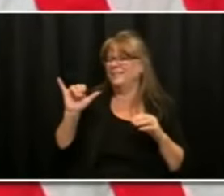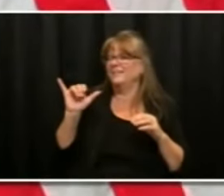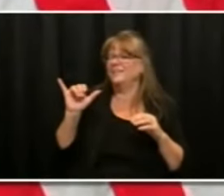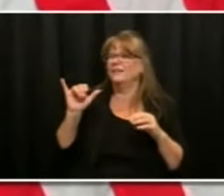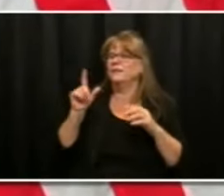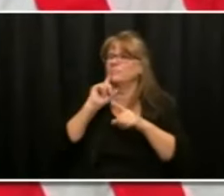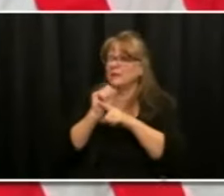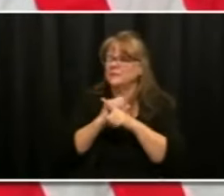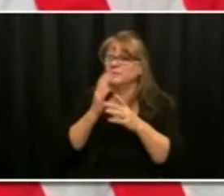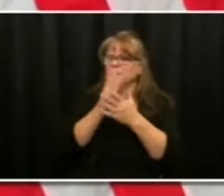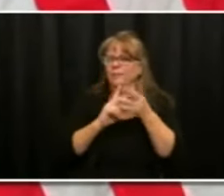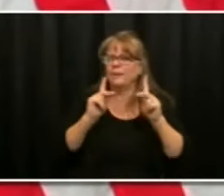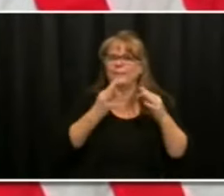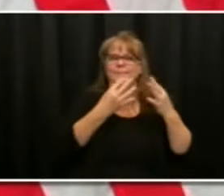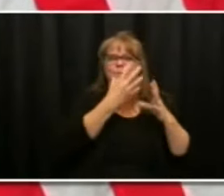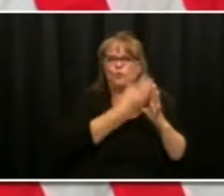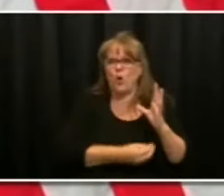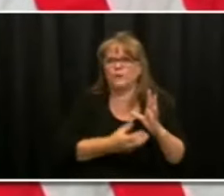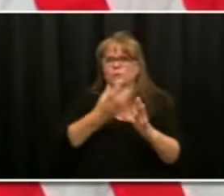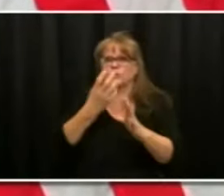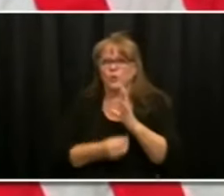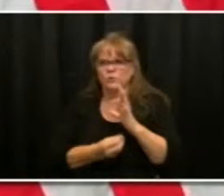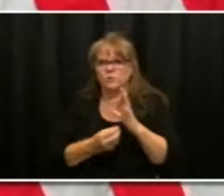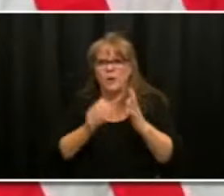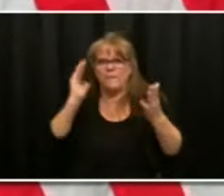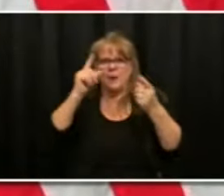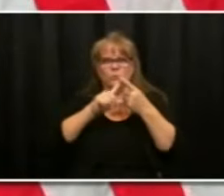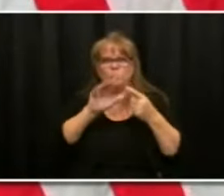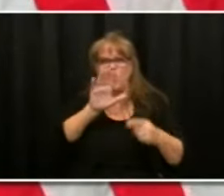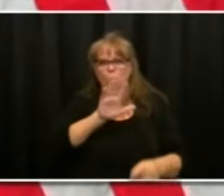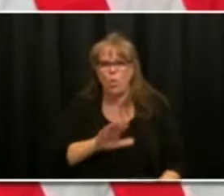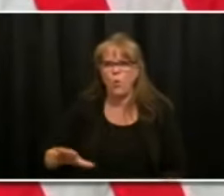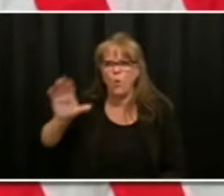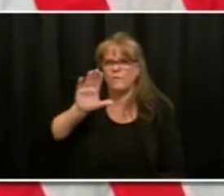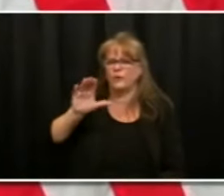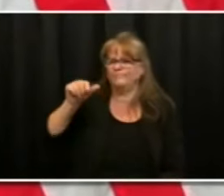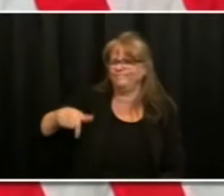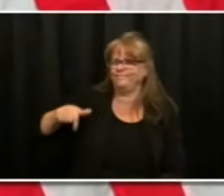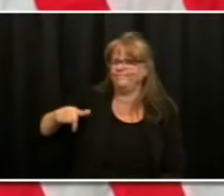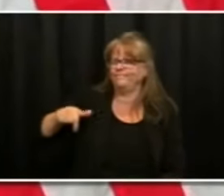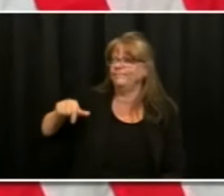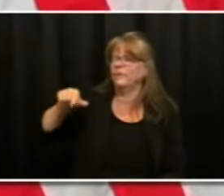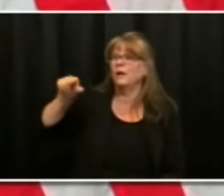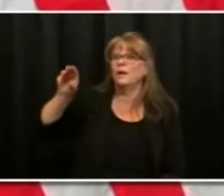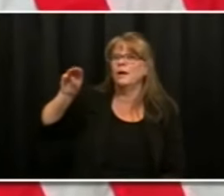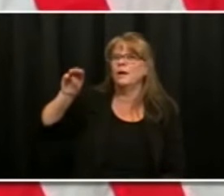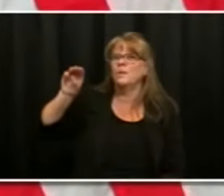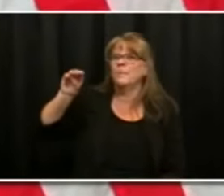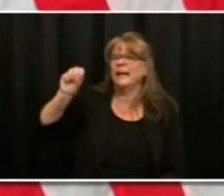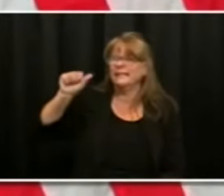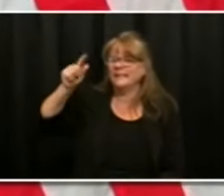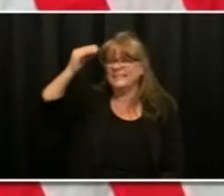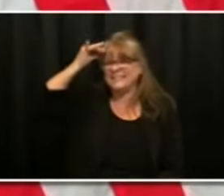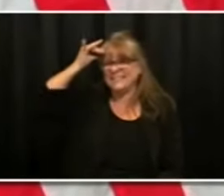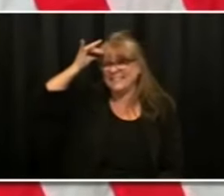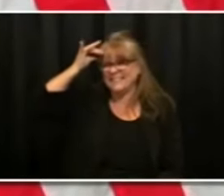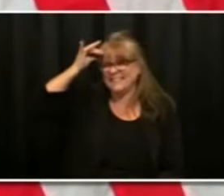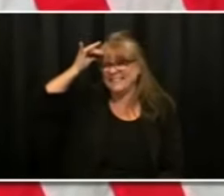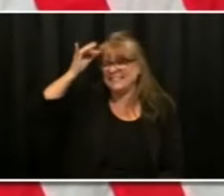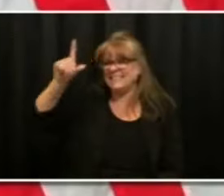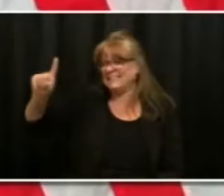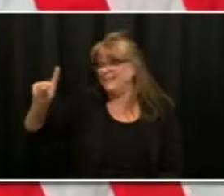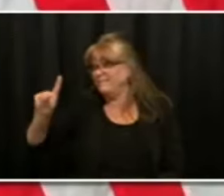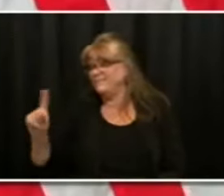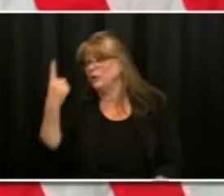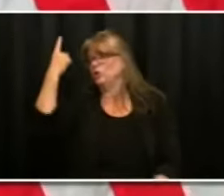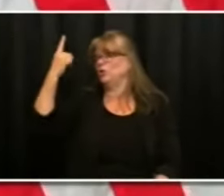spared from the ravages of the virus. So now is the first wave, a very real wave in